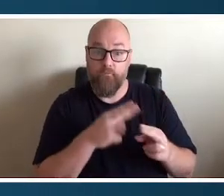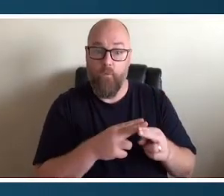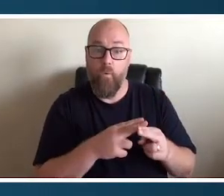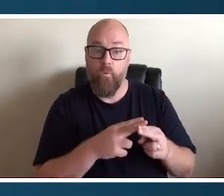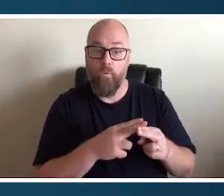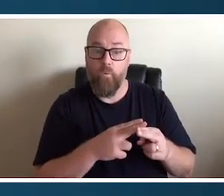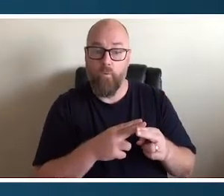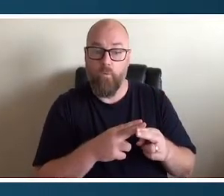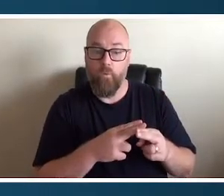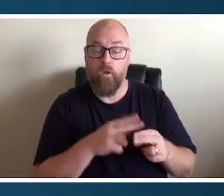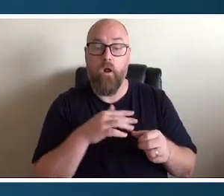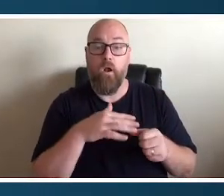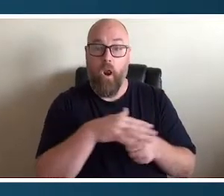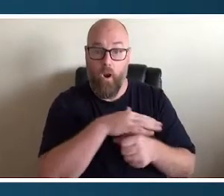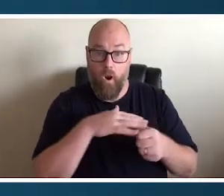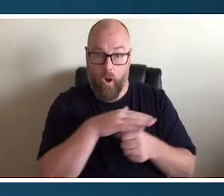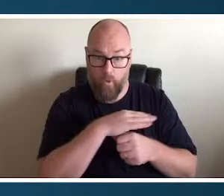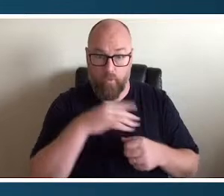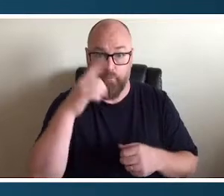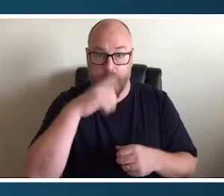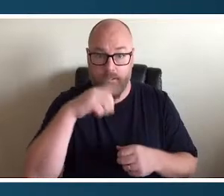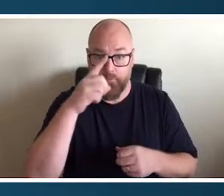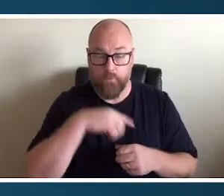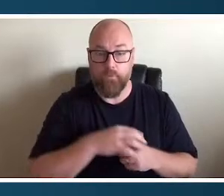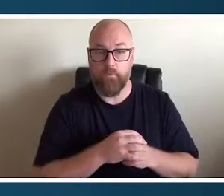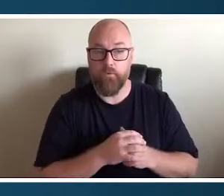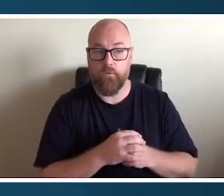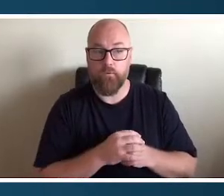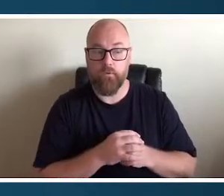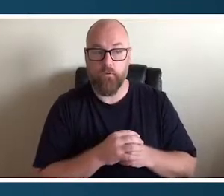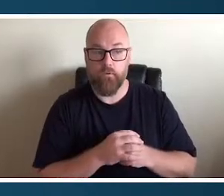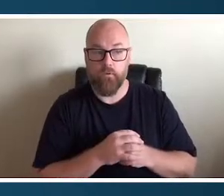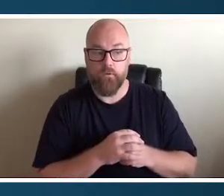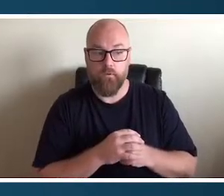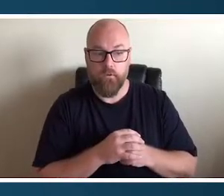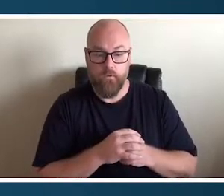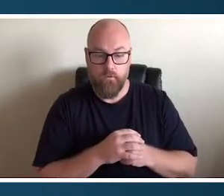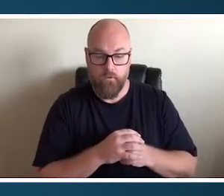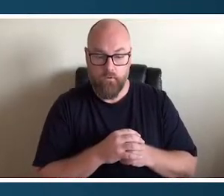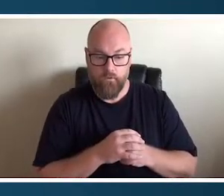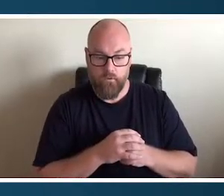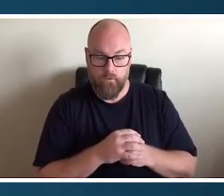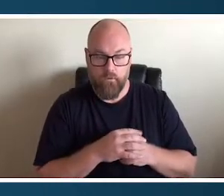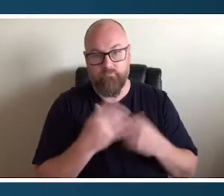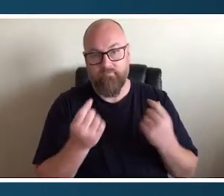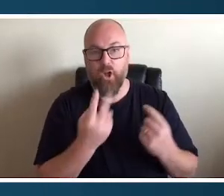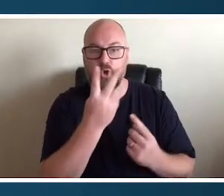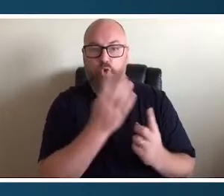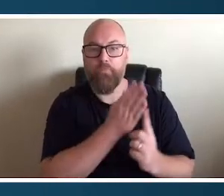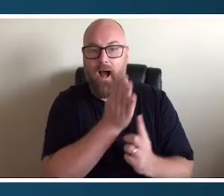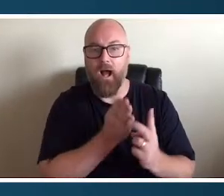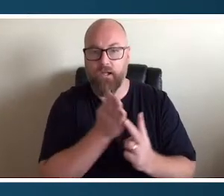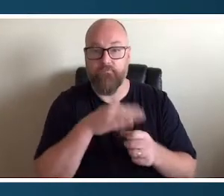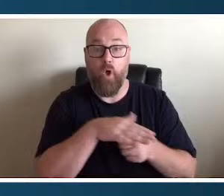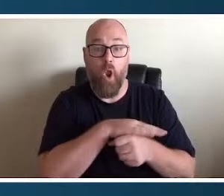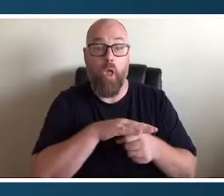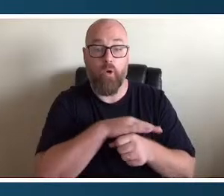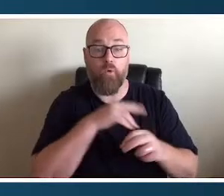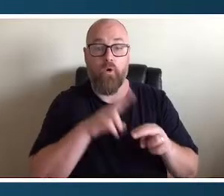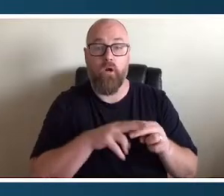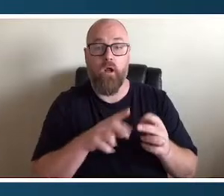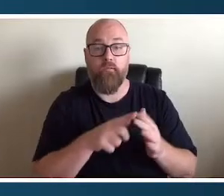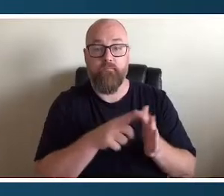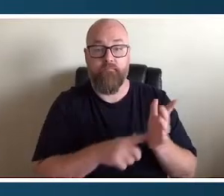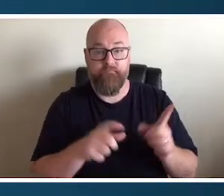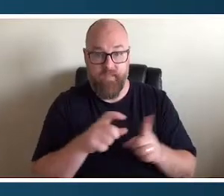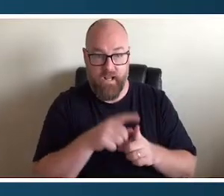the role of our local field teams. So there are two parts of the local field team. One is the enumerator teams, which are the